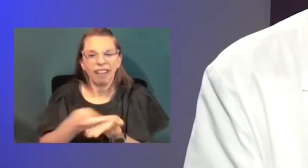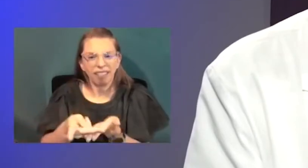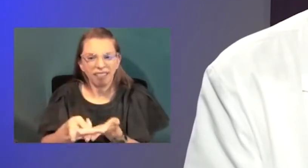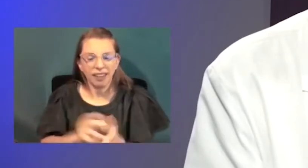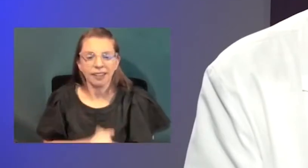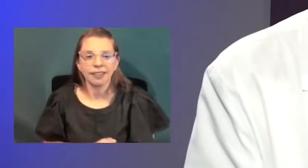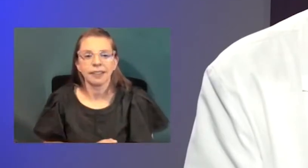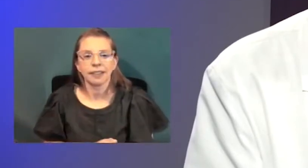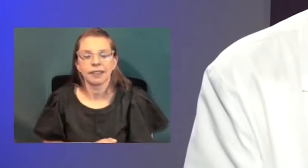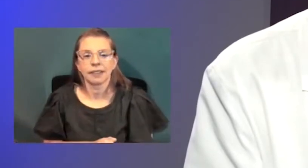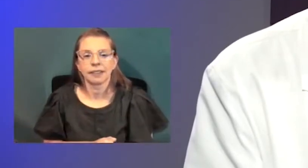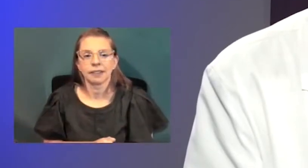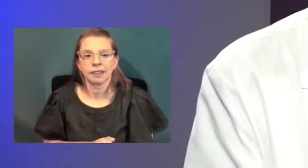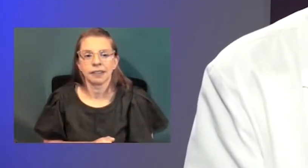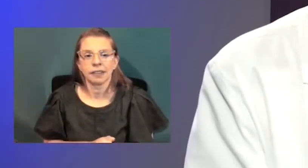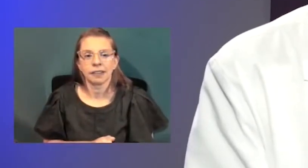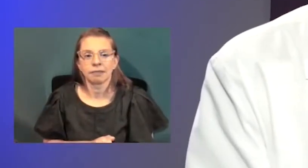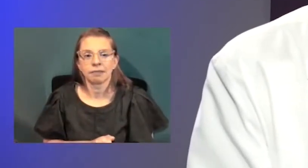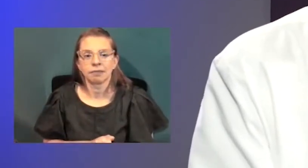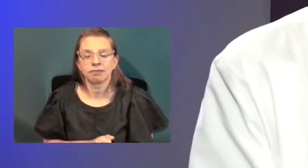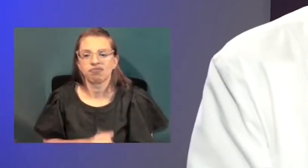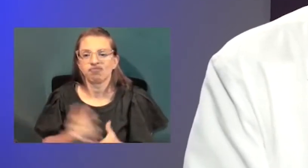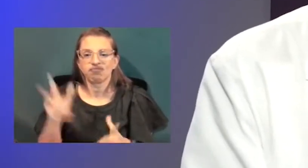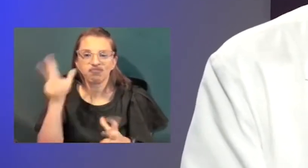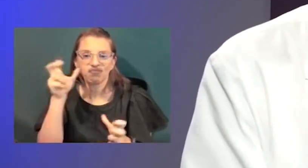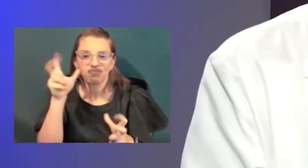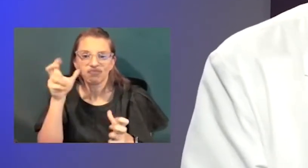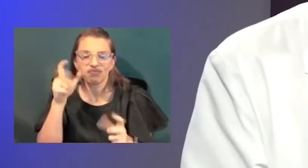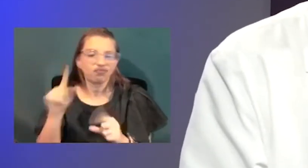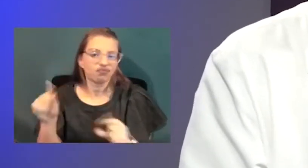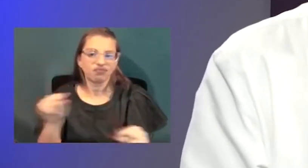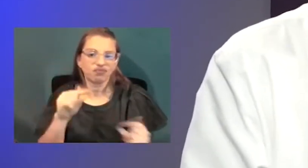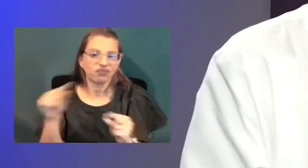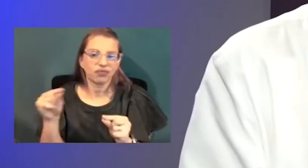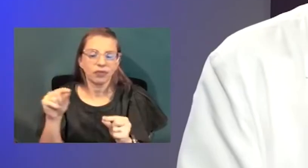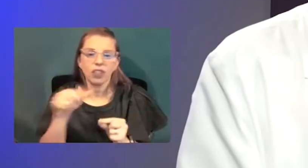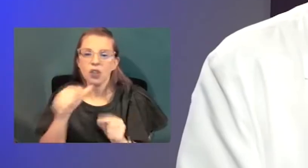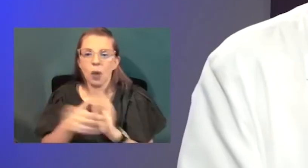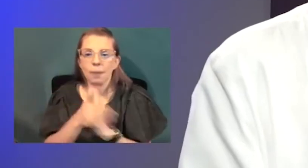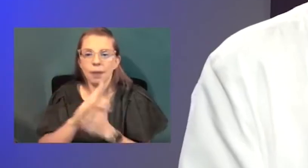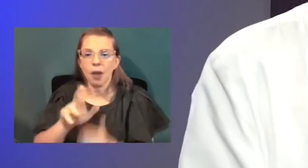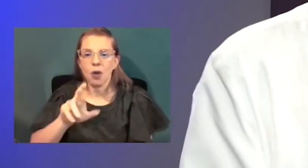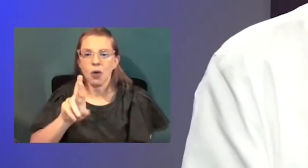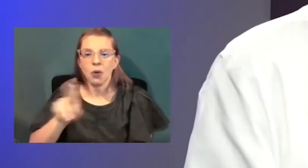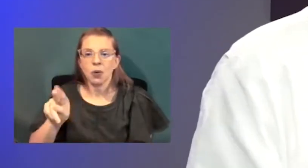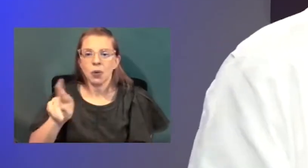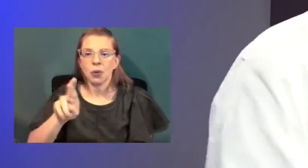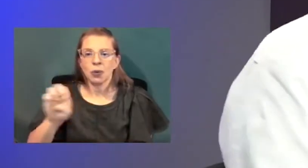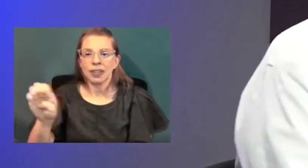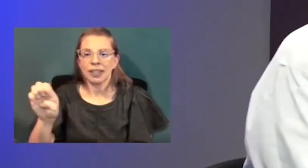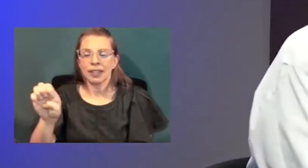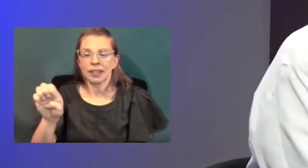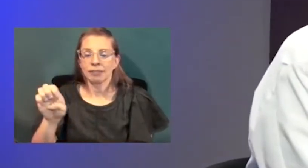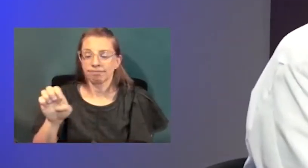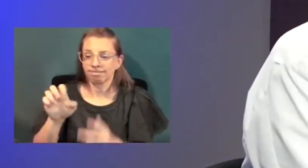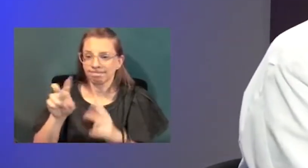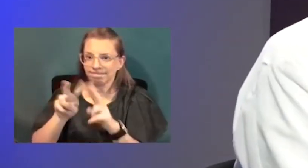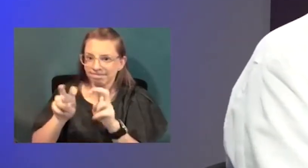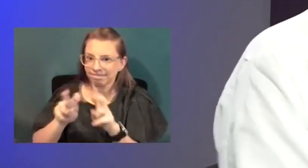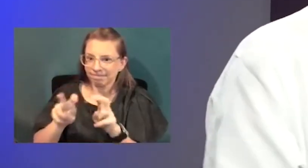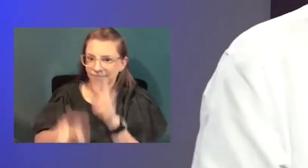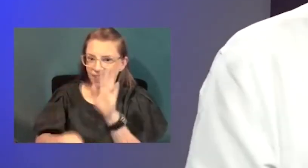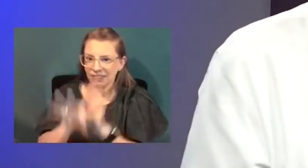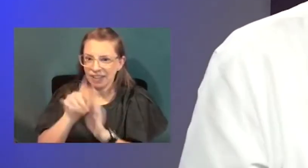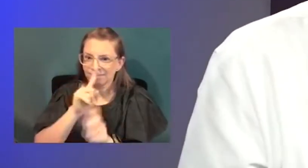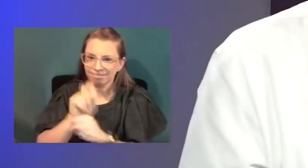to falsehoods and innuendo. Don't be a Ruri. Be someone who's going to try and find the truth and go out and reach out and get the real